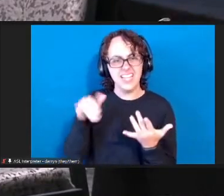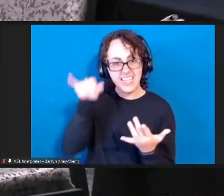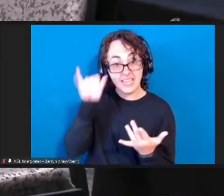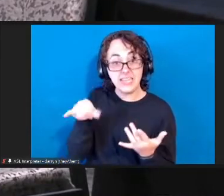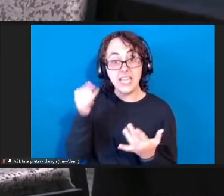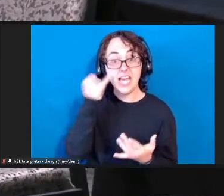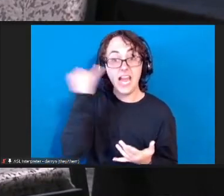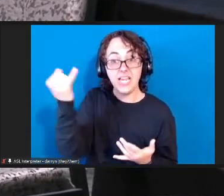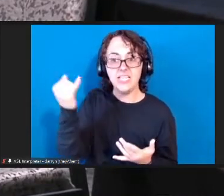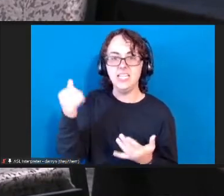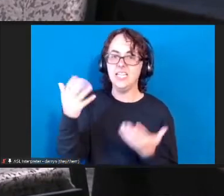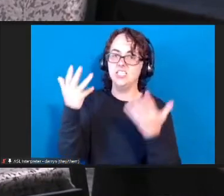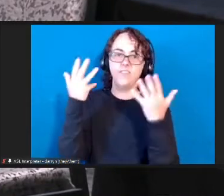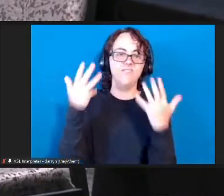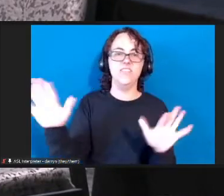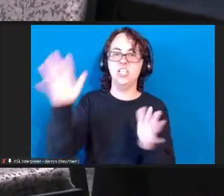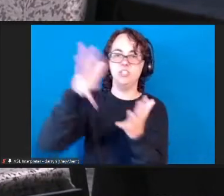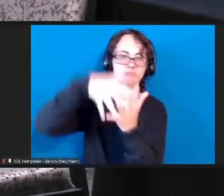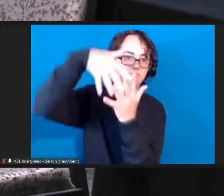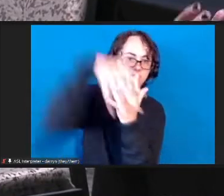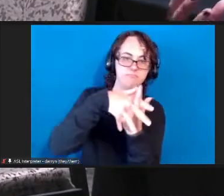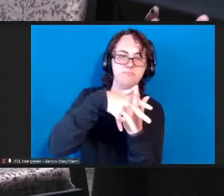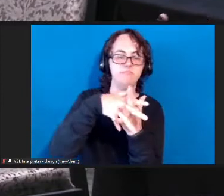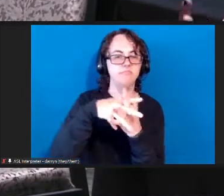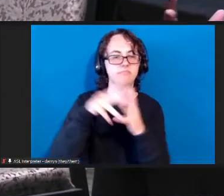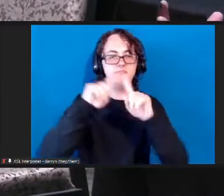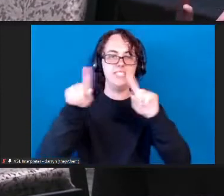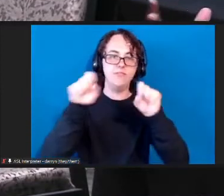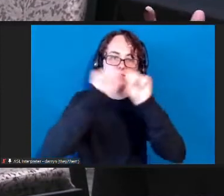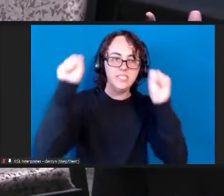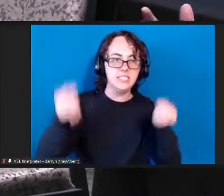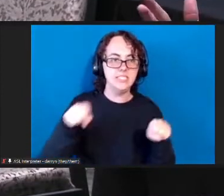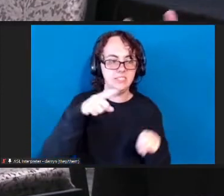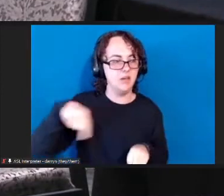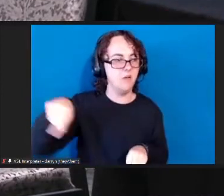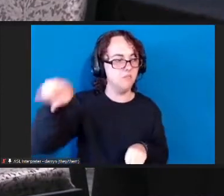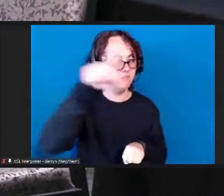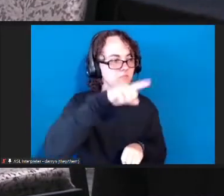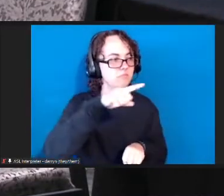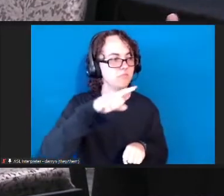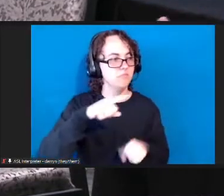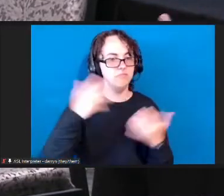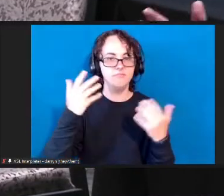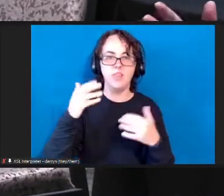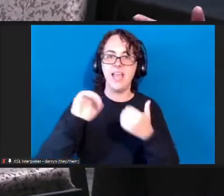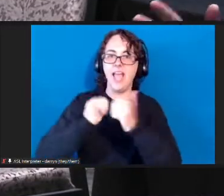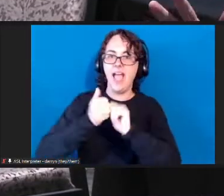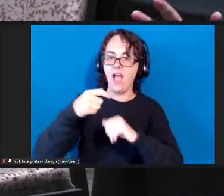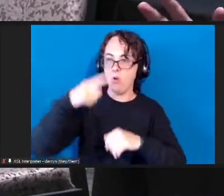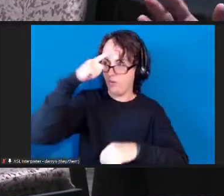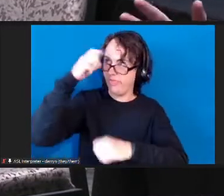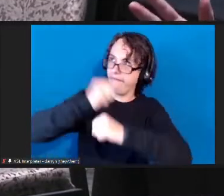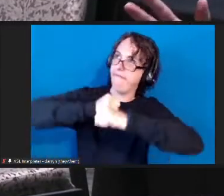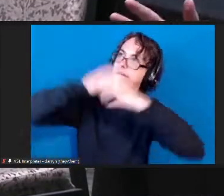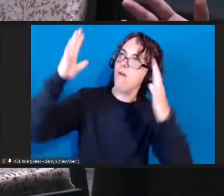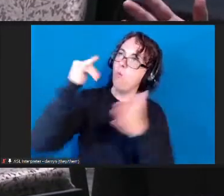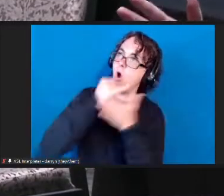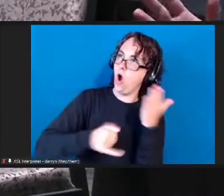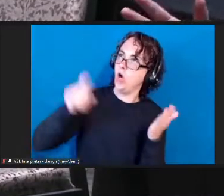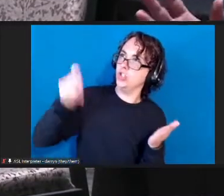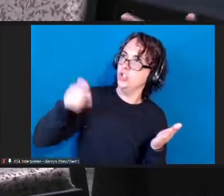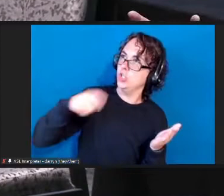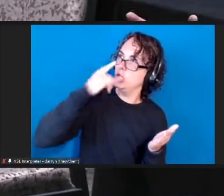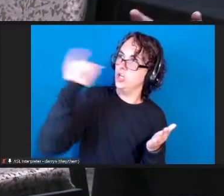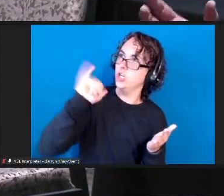to the systems that inform what that art is and where the barriers are, because I think there's that idea, there's